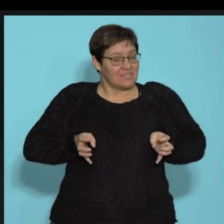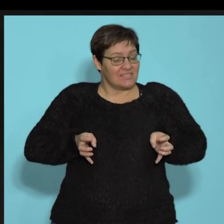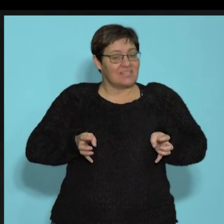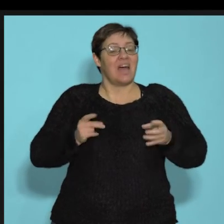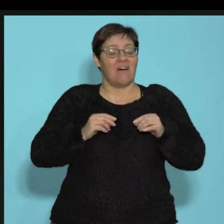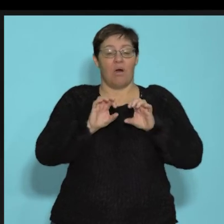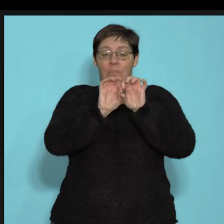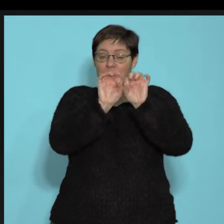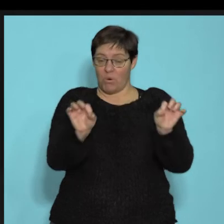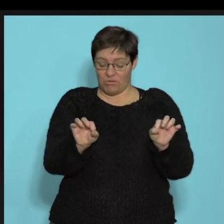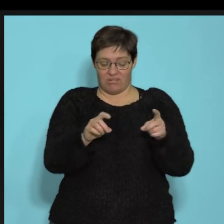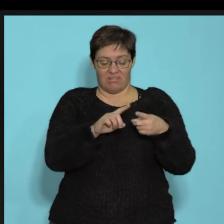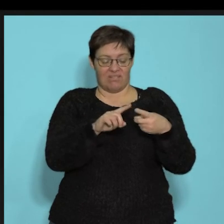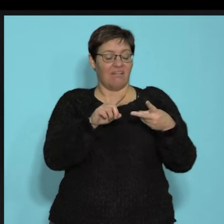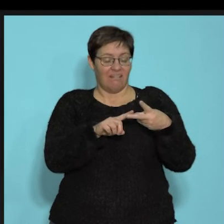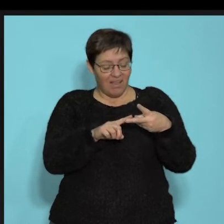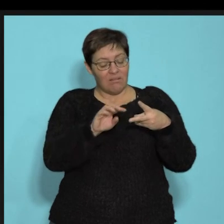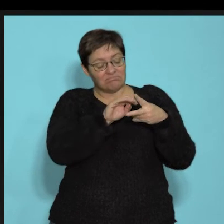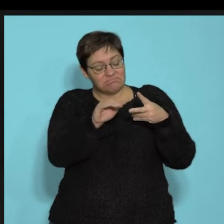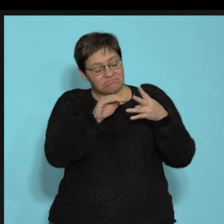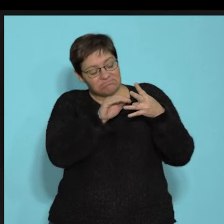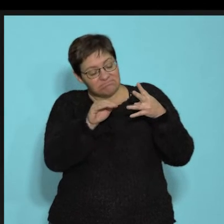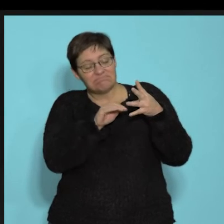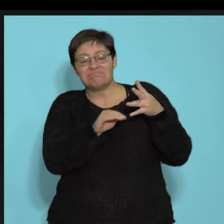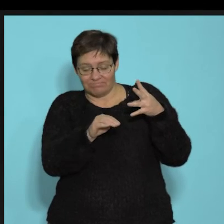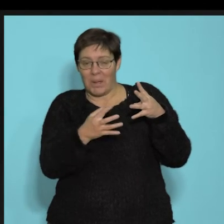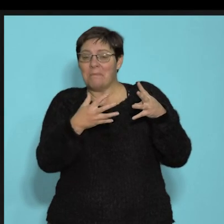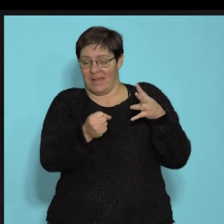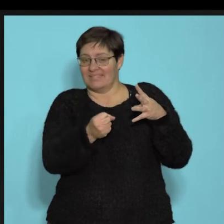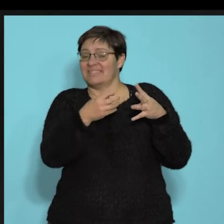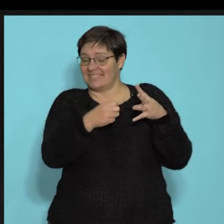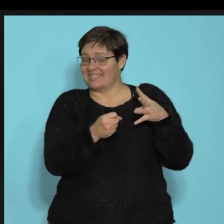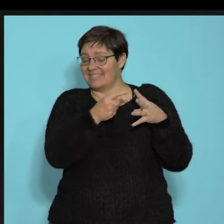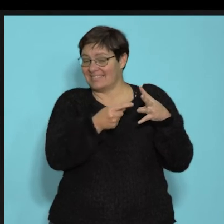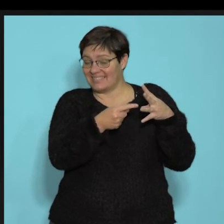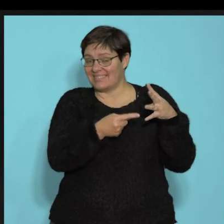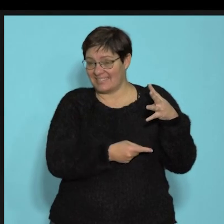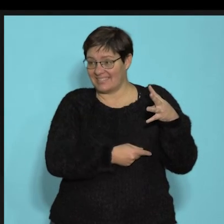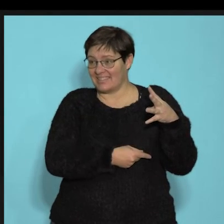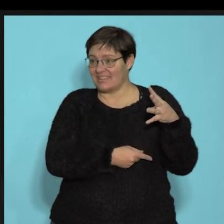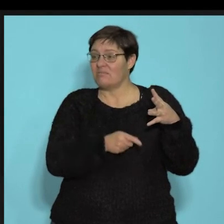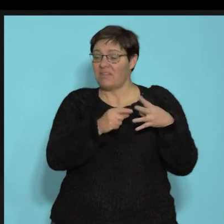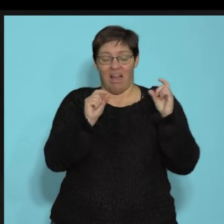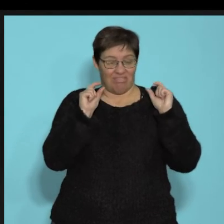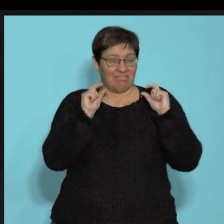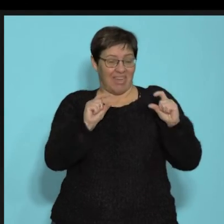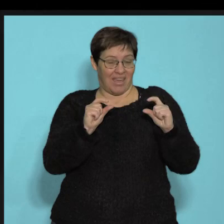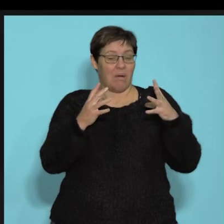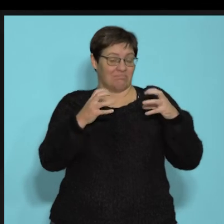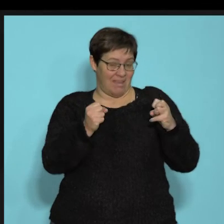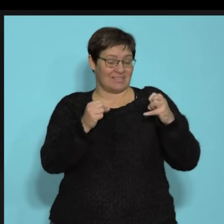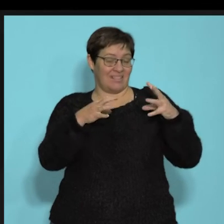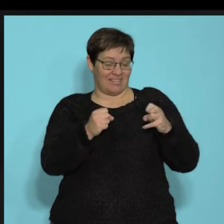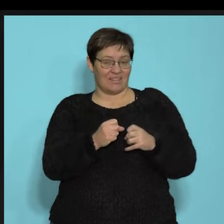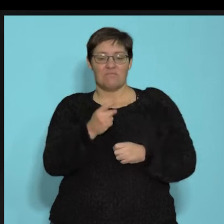cage is made up of bones. And not only do we have bones, we also have intercostal muscle. And it's quite thick muscle.